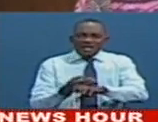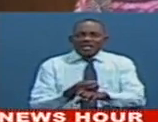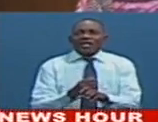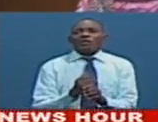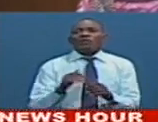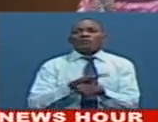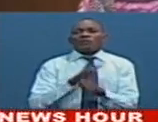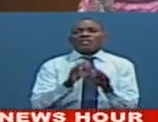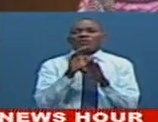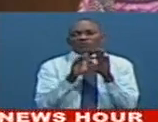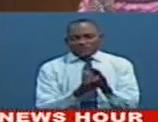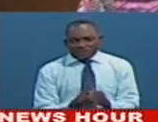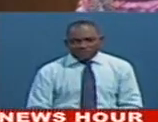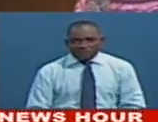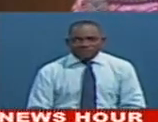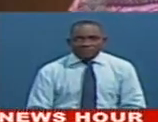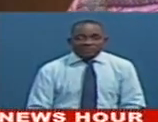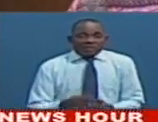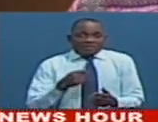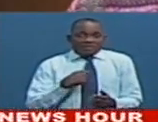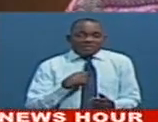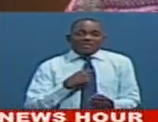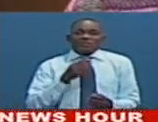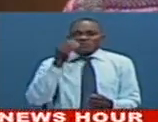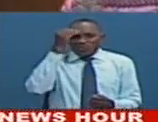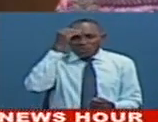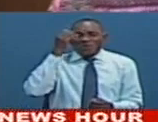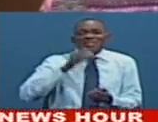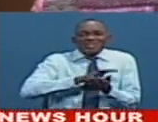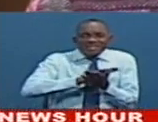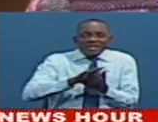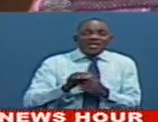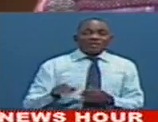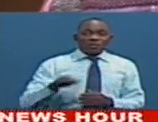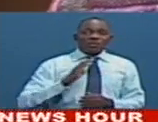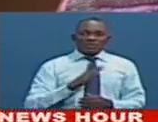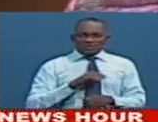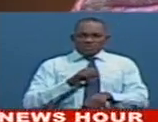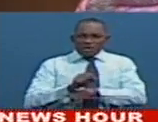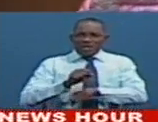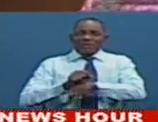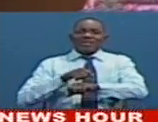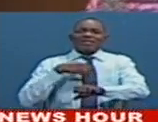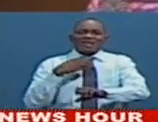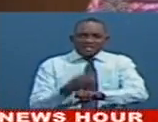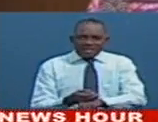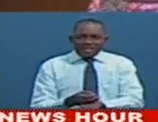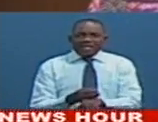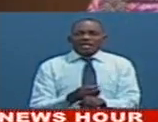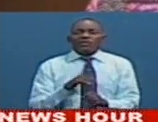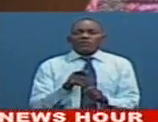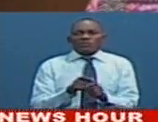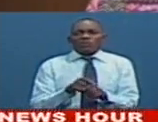best of their abilities, and I'm fully convinced that they would rise to the occasion and